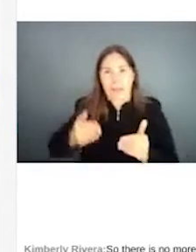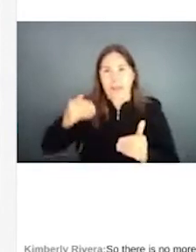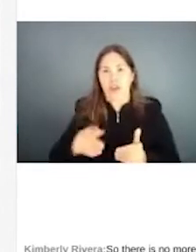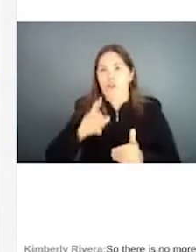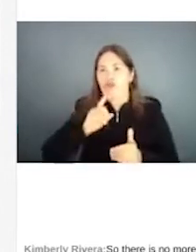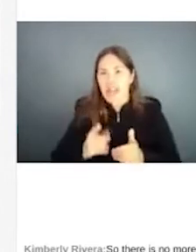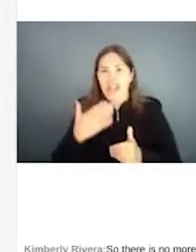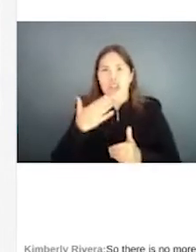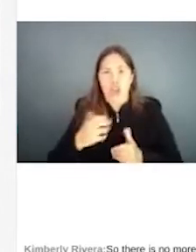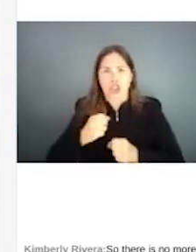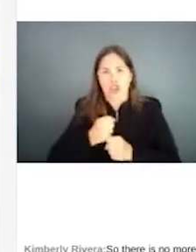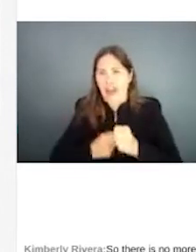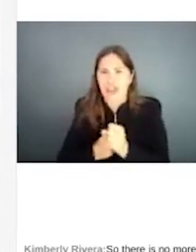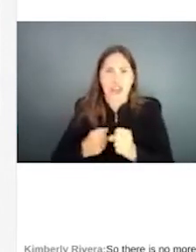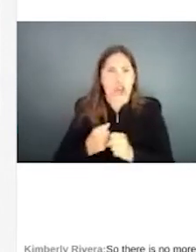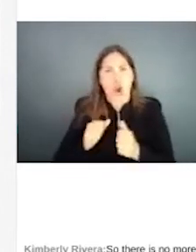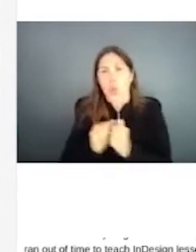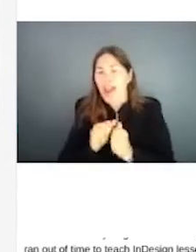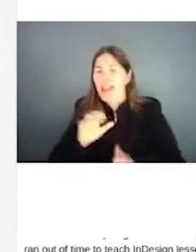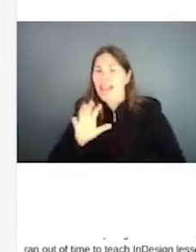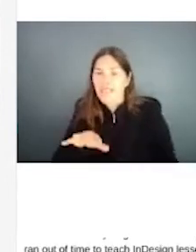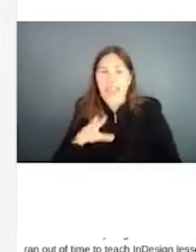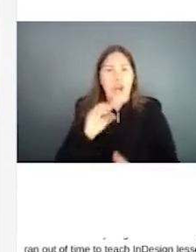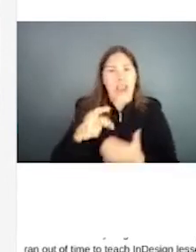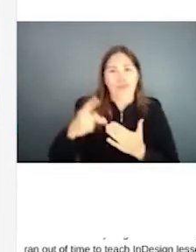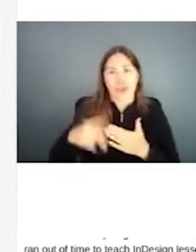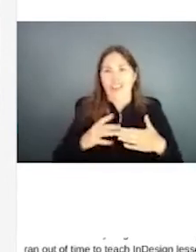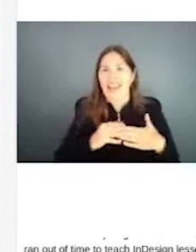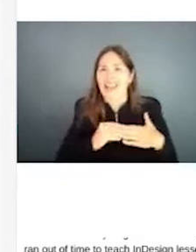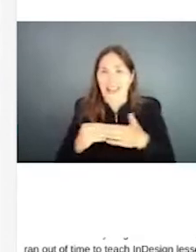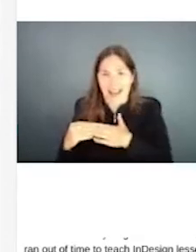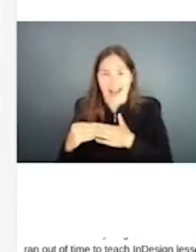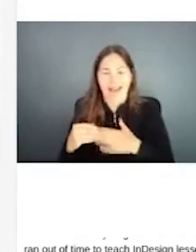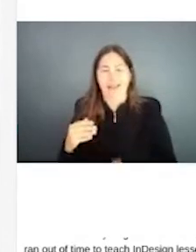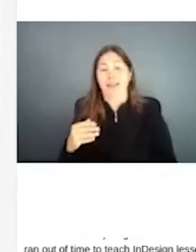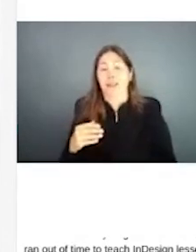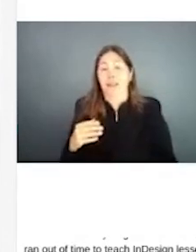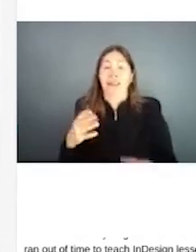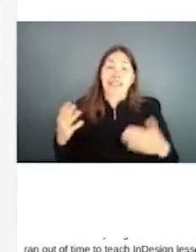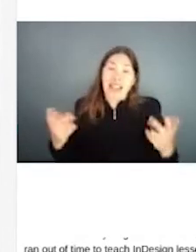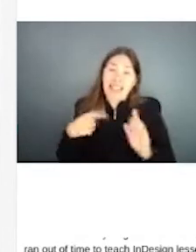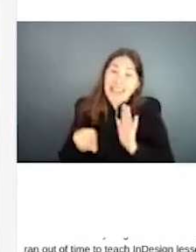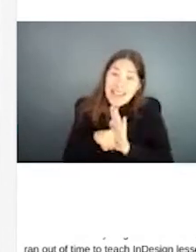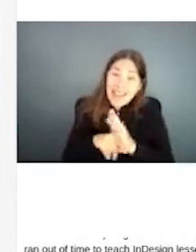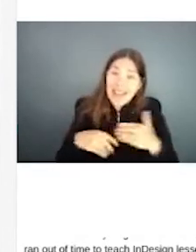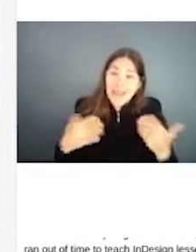good structure with videos and project guides. What's the downside to this?